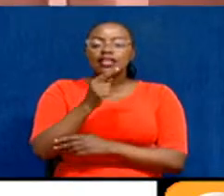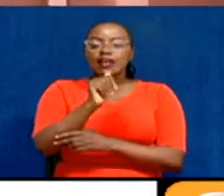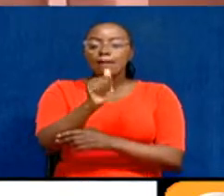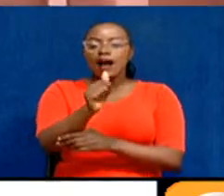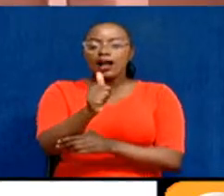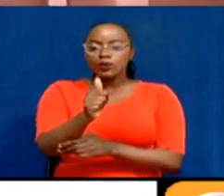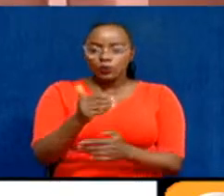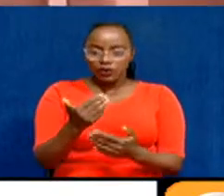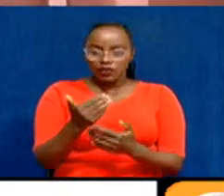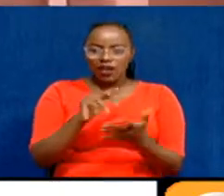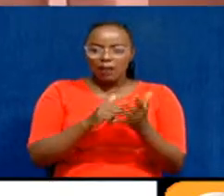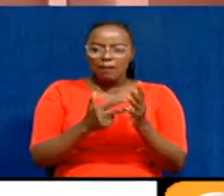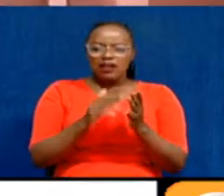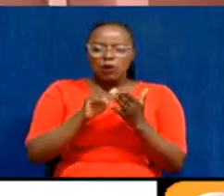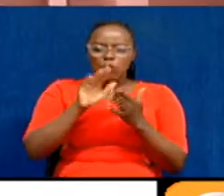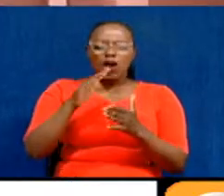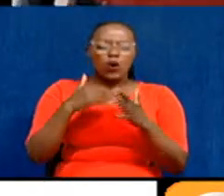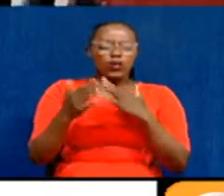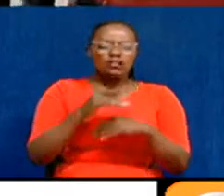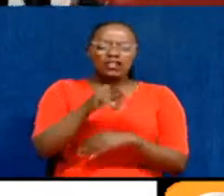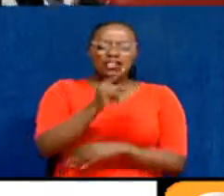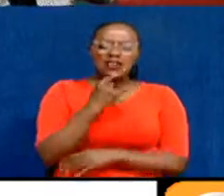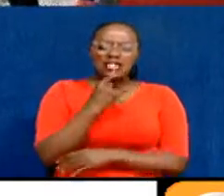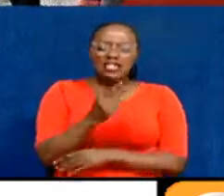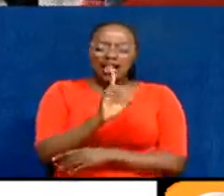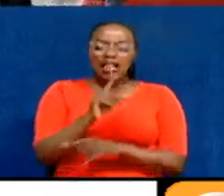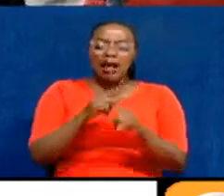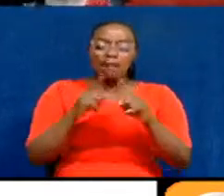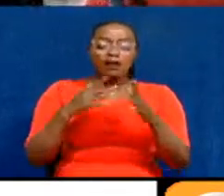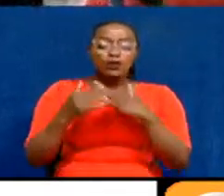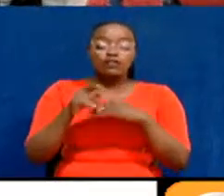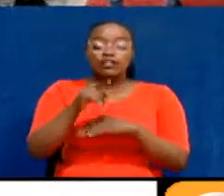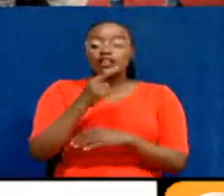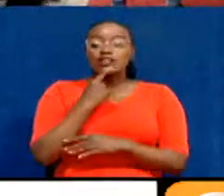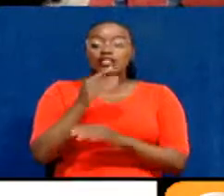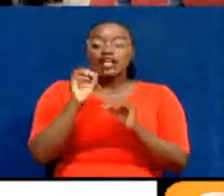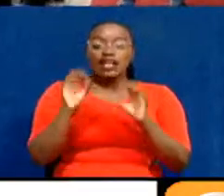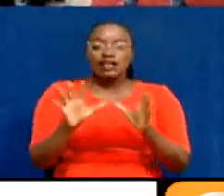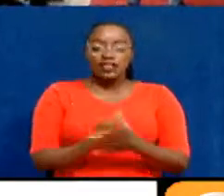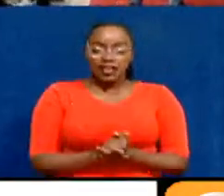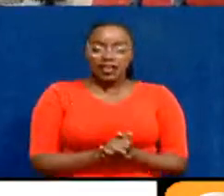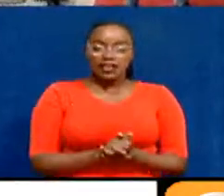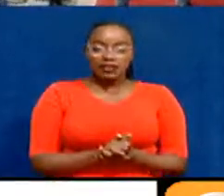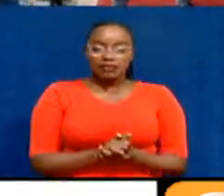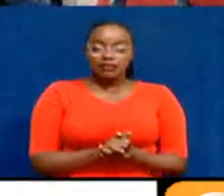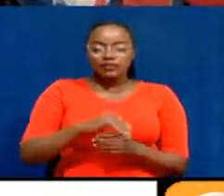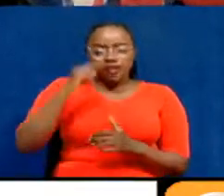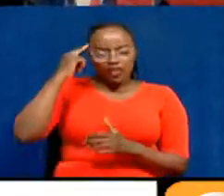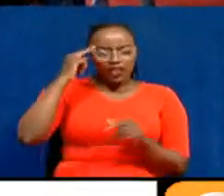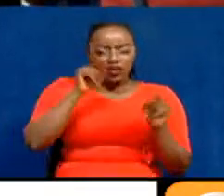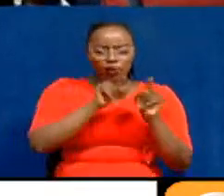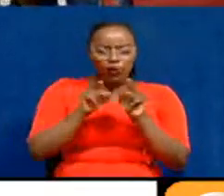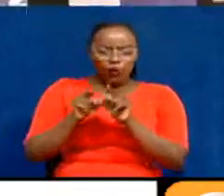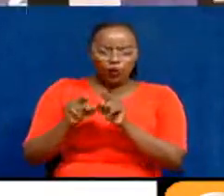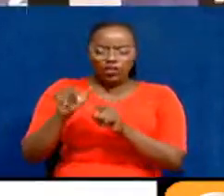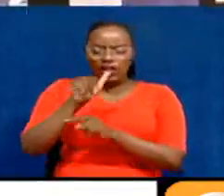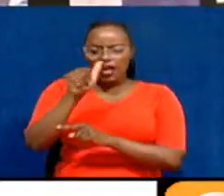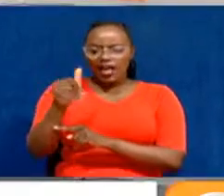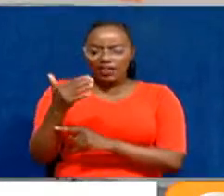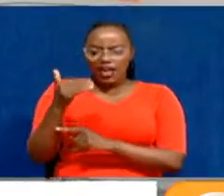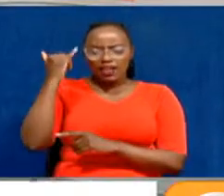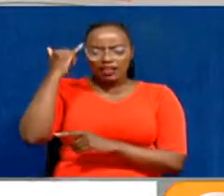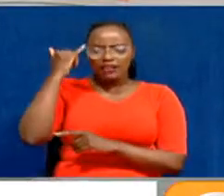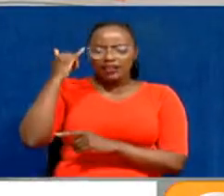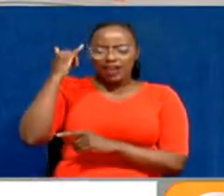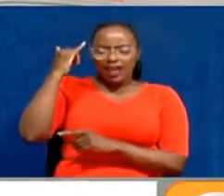unspoken. It was not so much about what he was saying, but so much about what he was not saying. What he was not saying. I think, Yvonne, also one of the other reflections